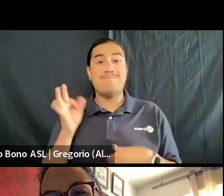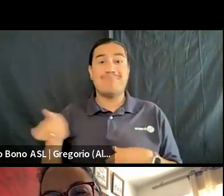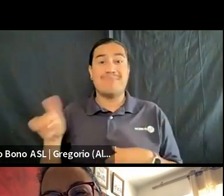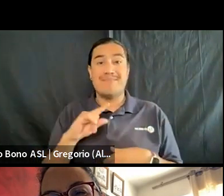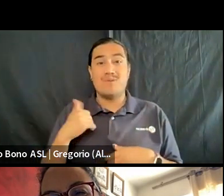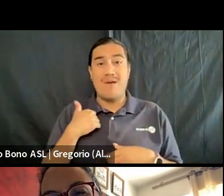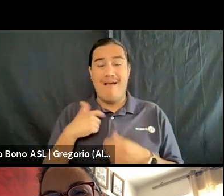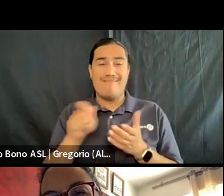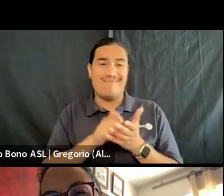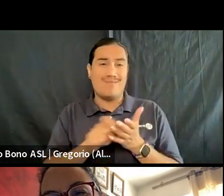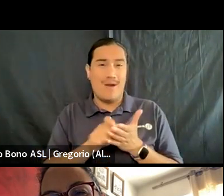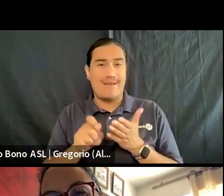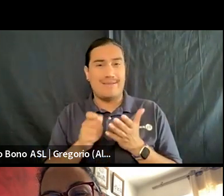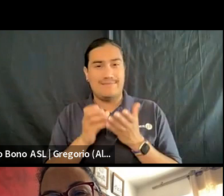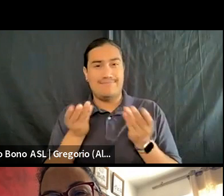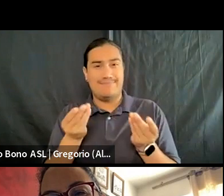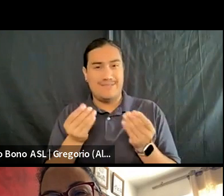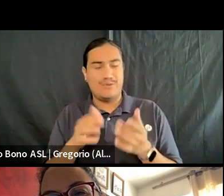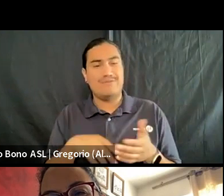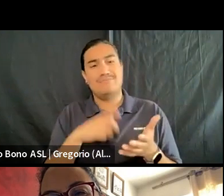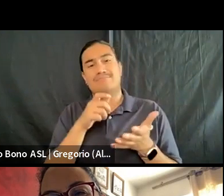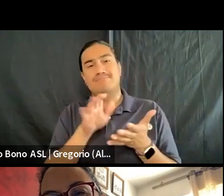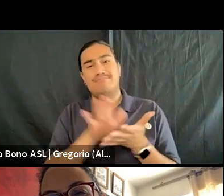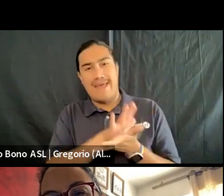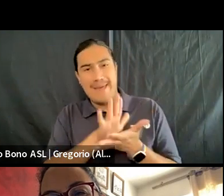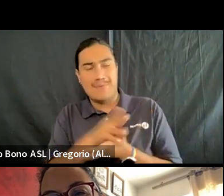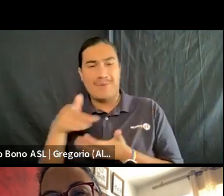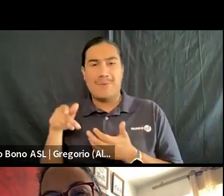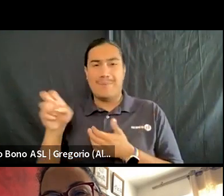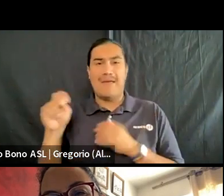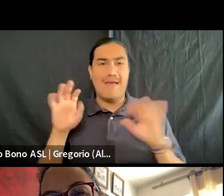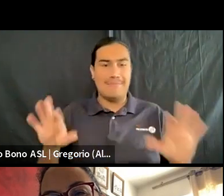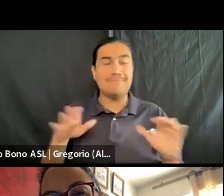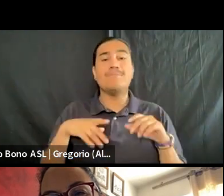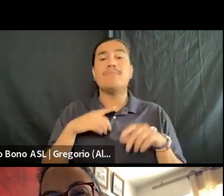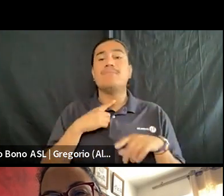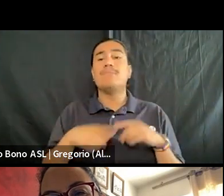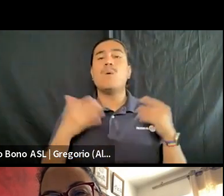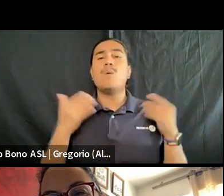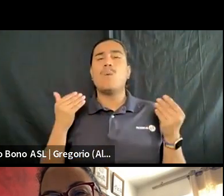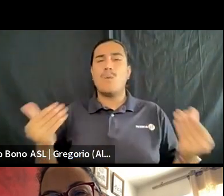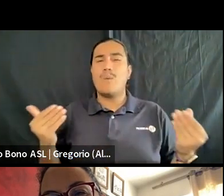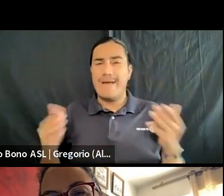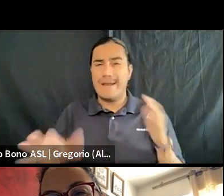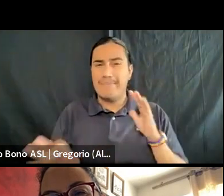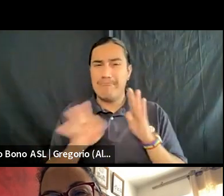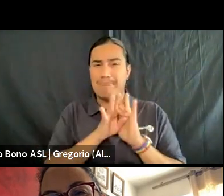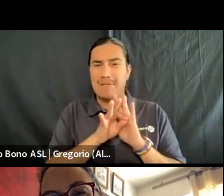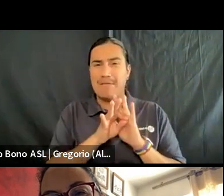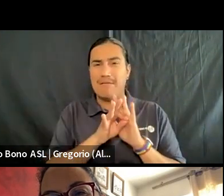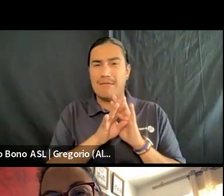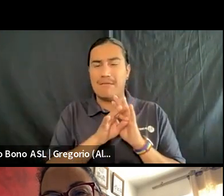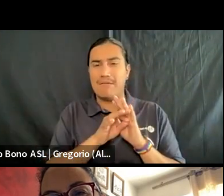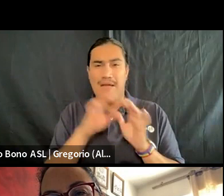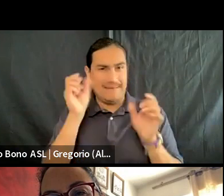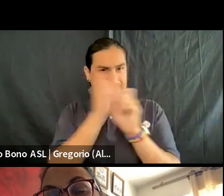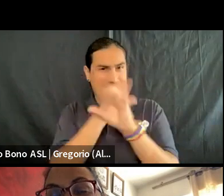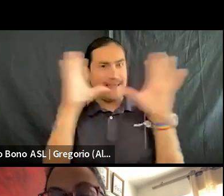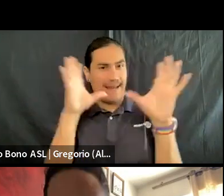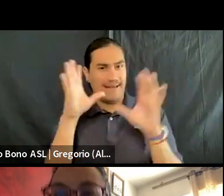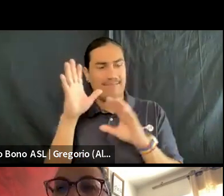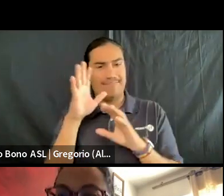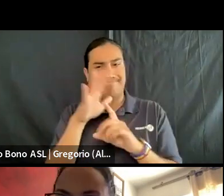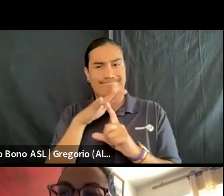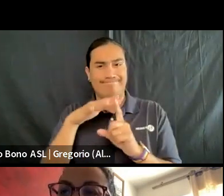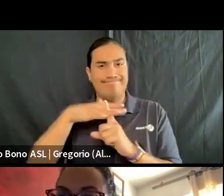writing material out, is to choose a setting,